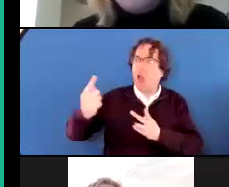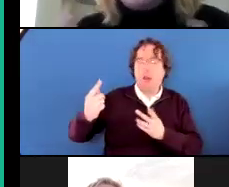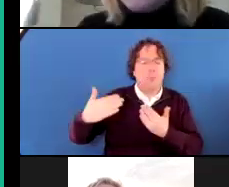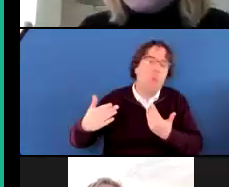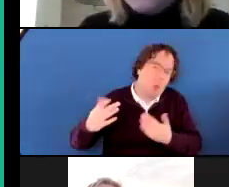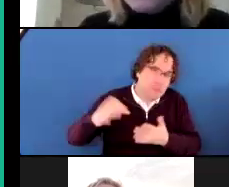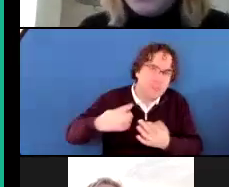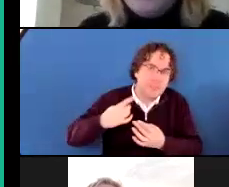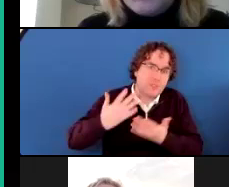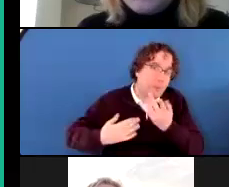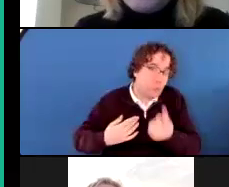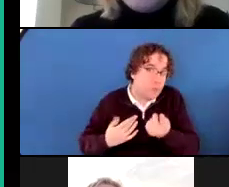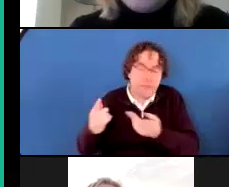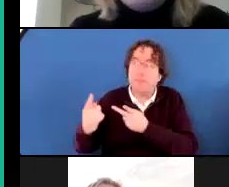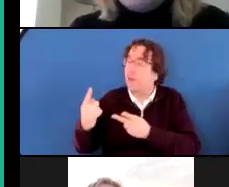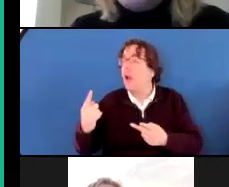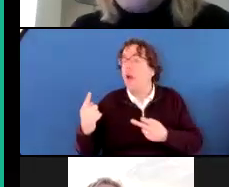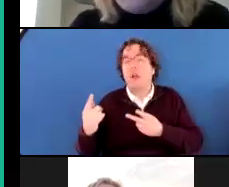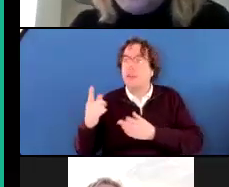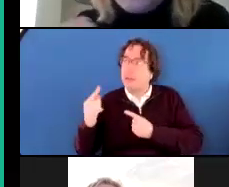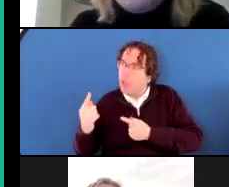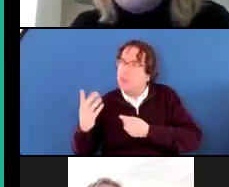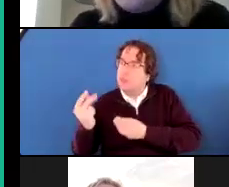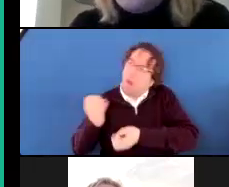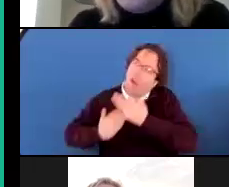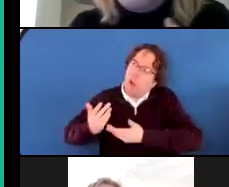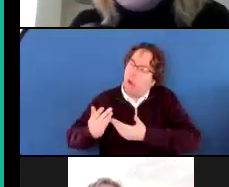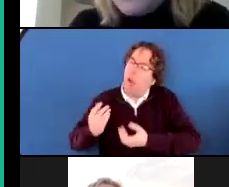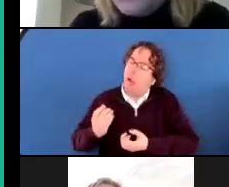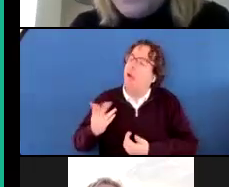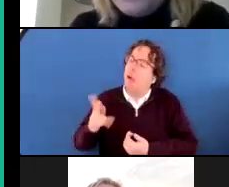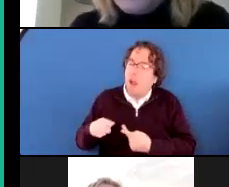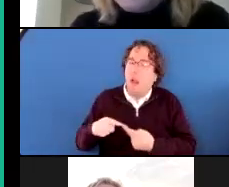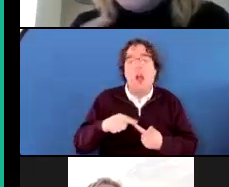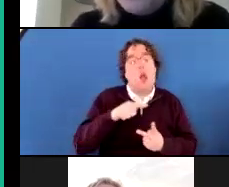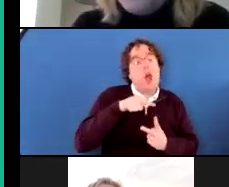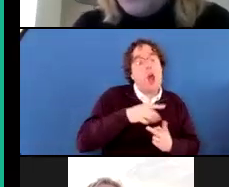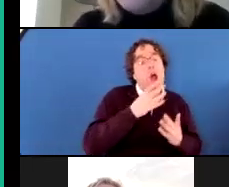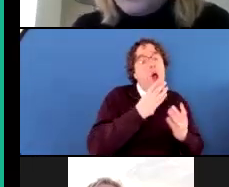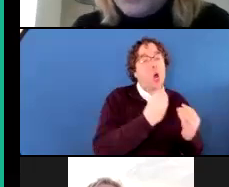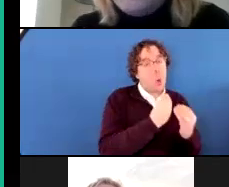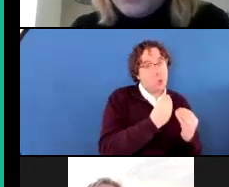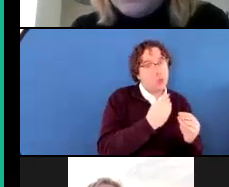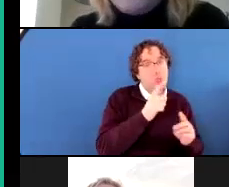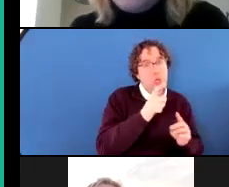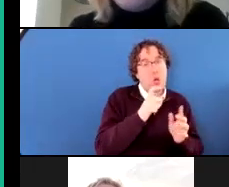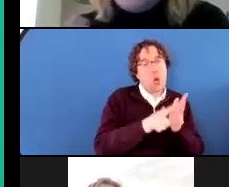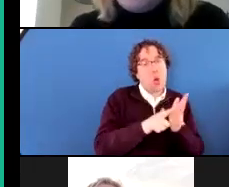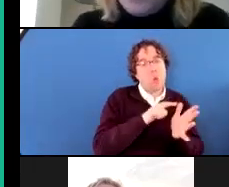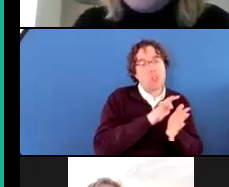insights. In the case of a coach, it might be that you're looking for more personal development to support your leadership